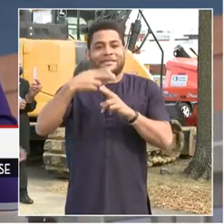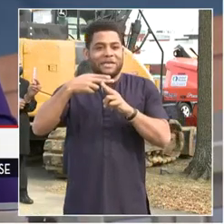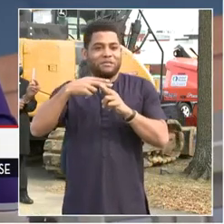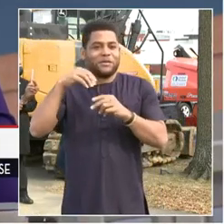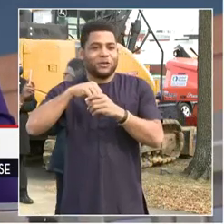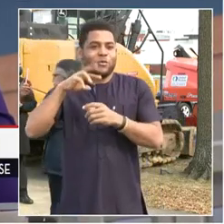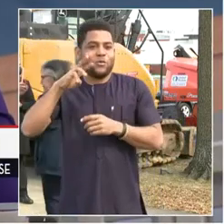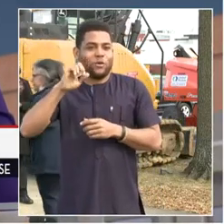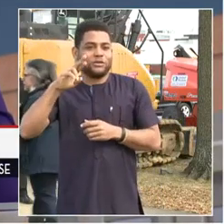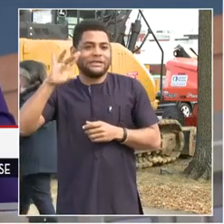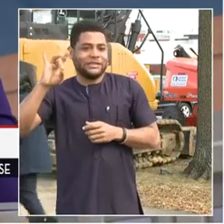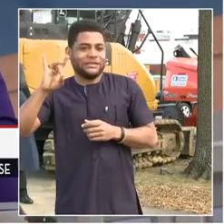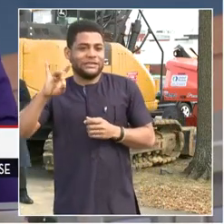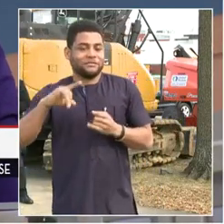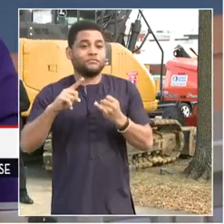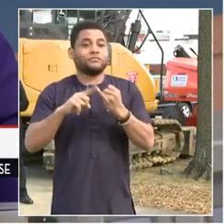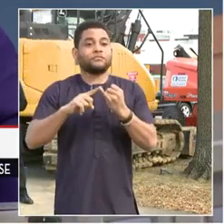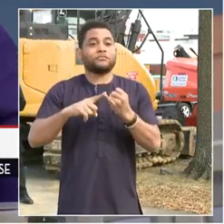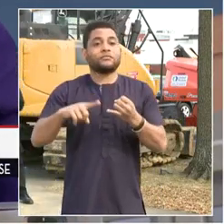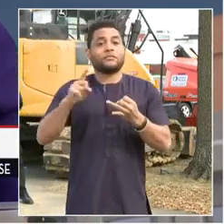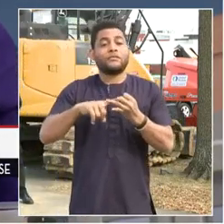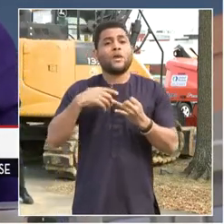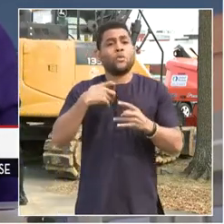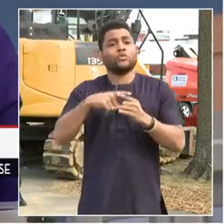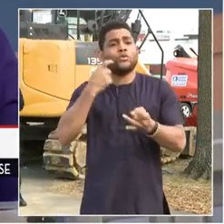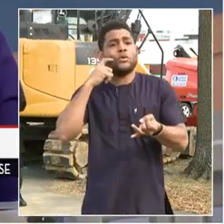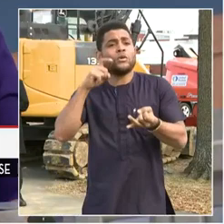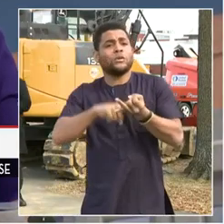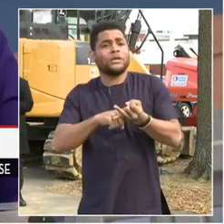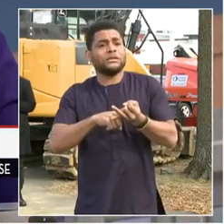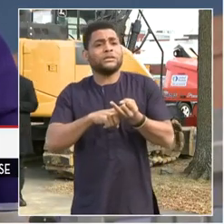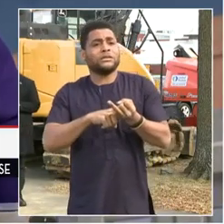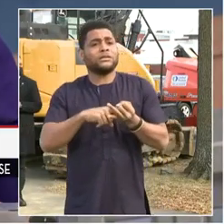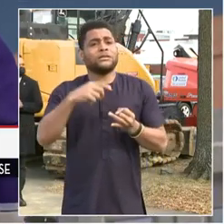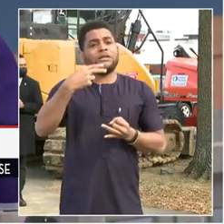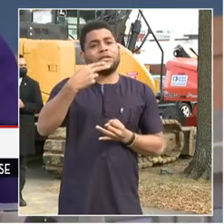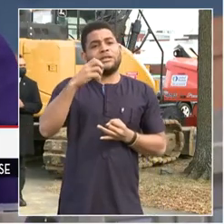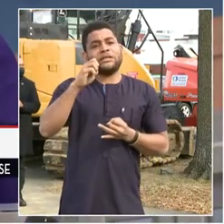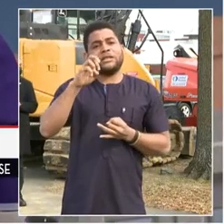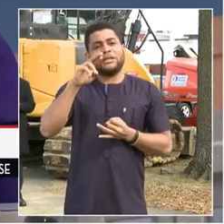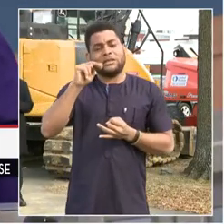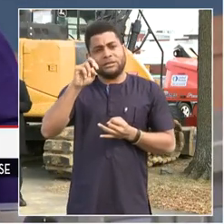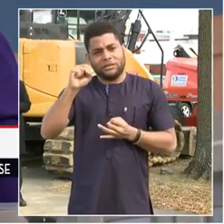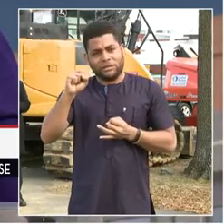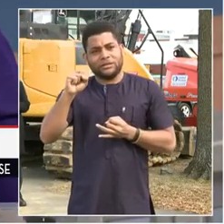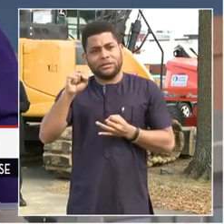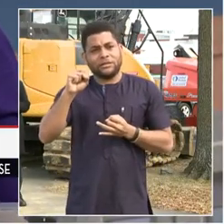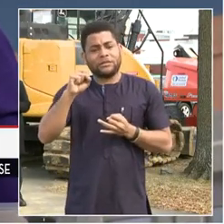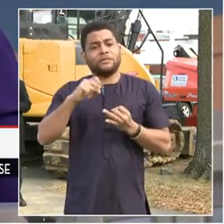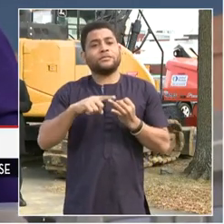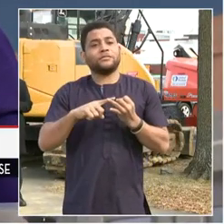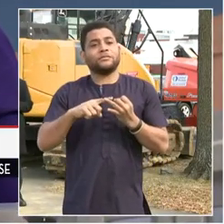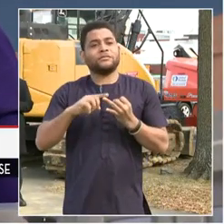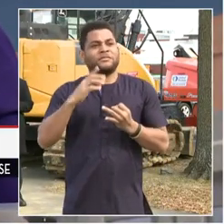I want to acknowledge at-large Councilmember Christina Henderson, who's here in the front row.